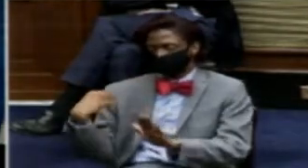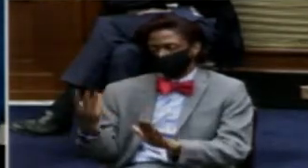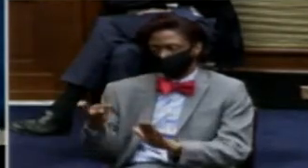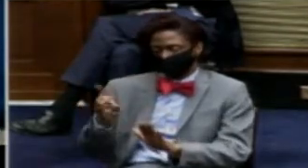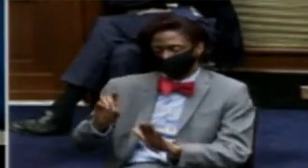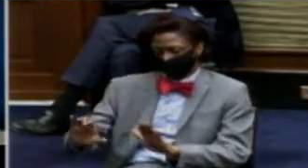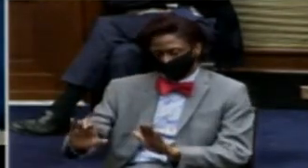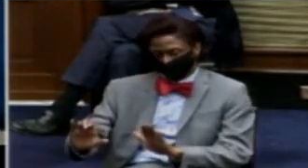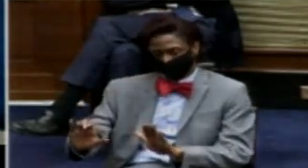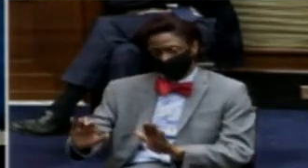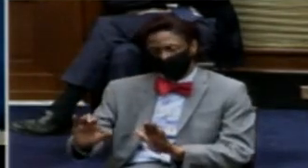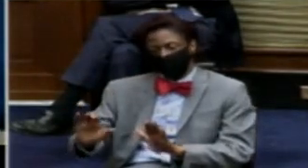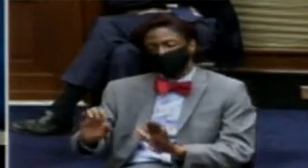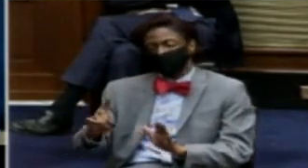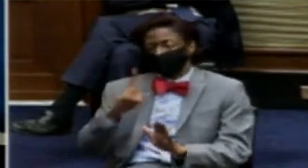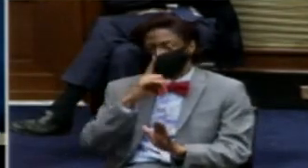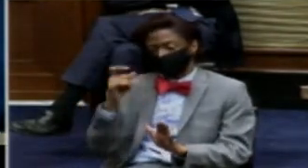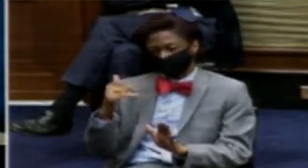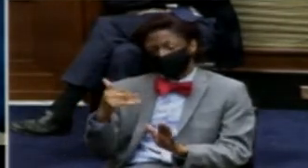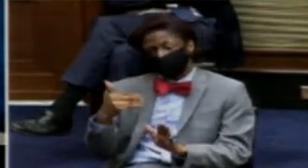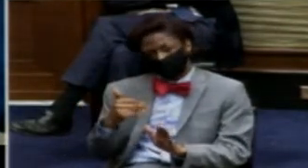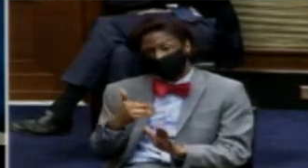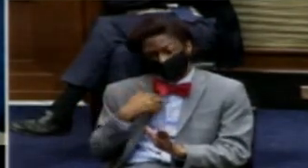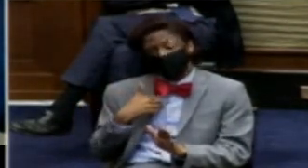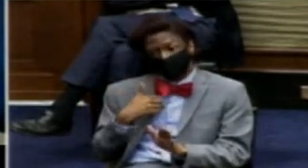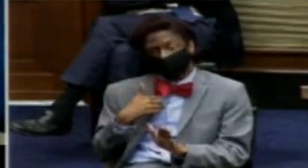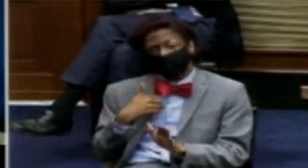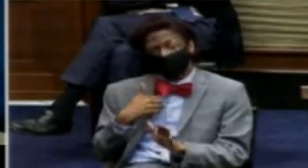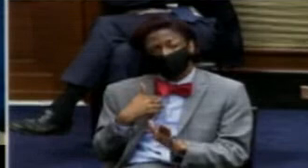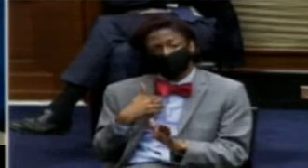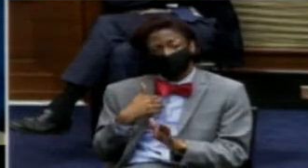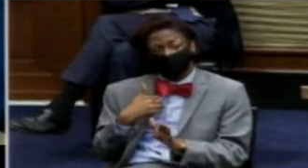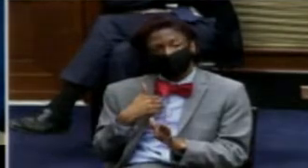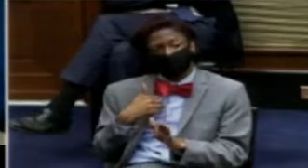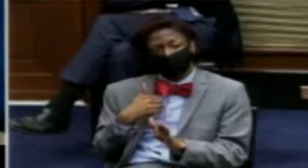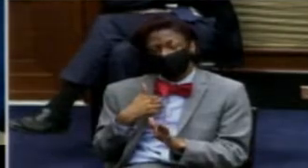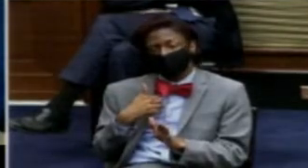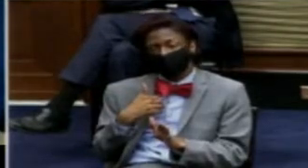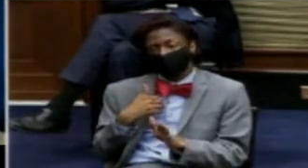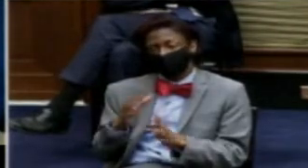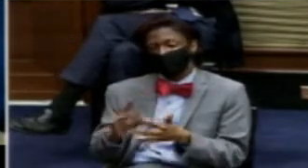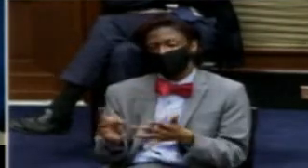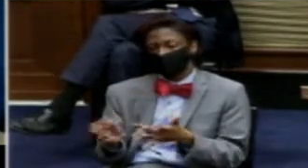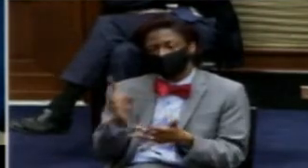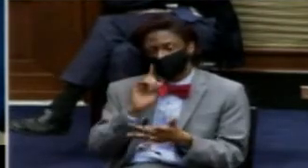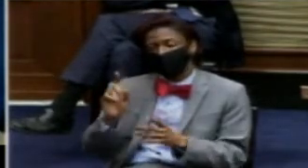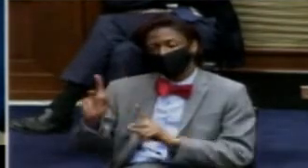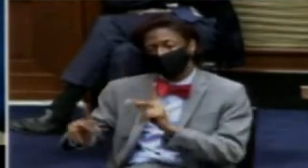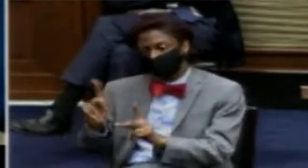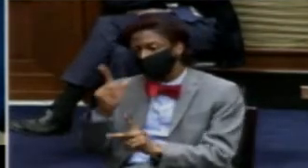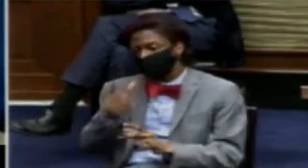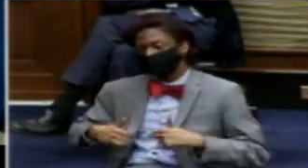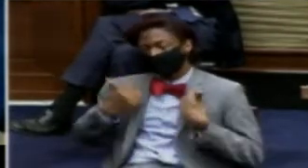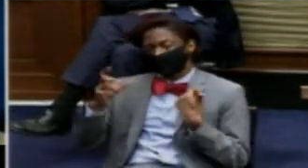point I would make is there is a pathway to have people in D.C. be able to vote for senators and